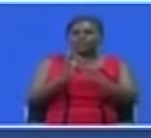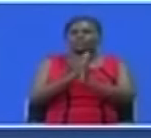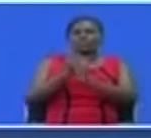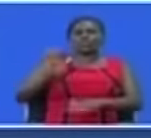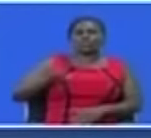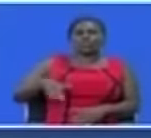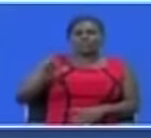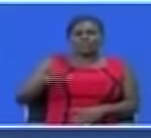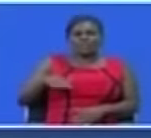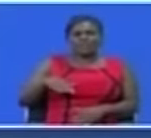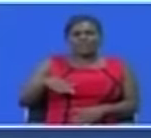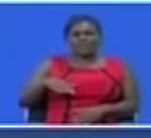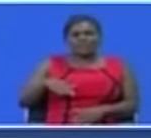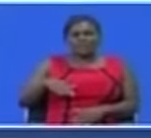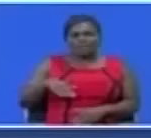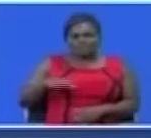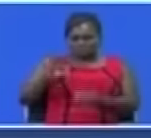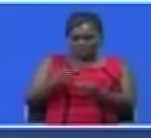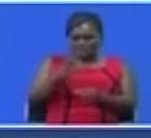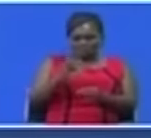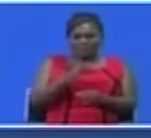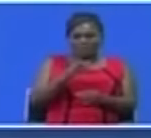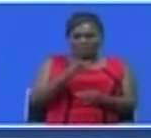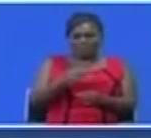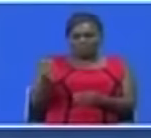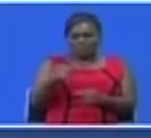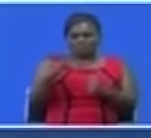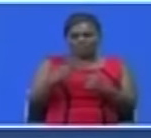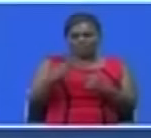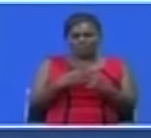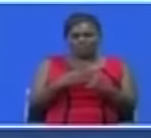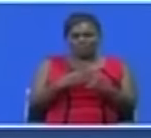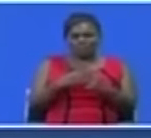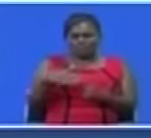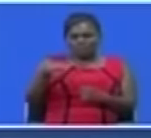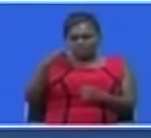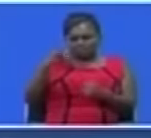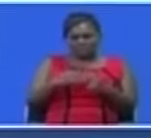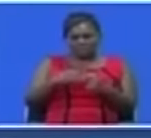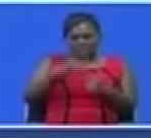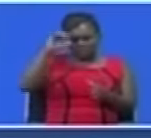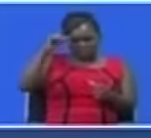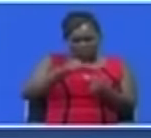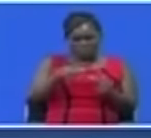story of the women eking a living by weaving mats at the August 7th Memorial Park in Nairobi.